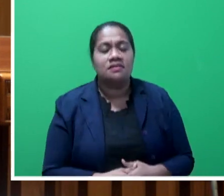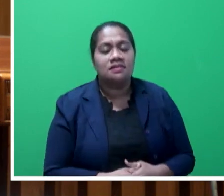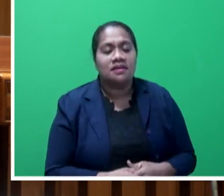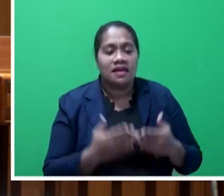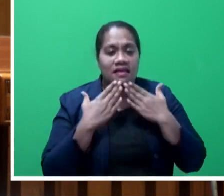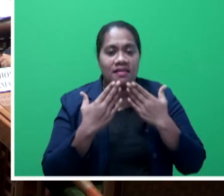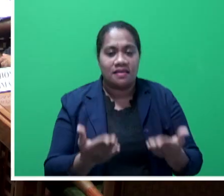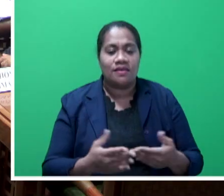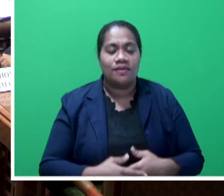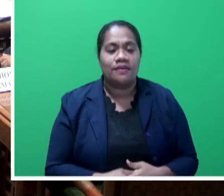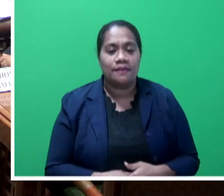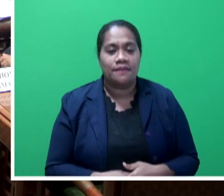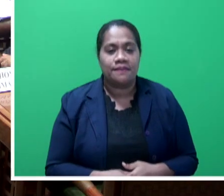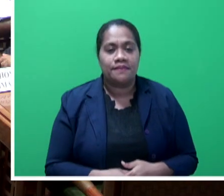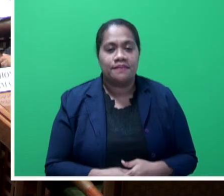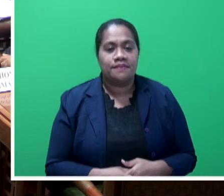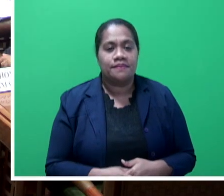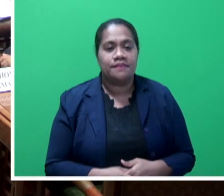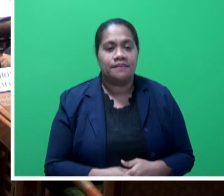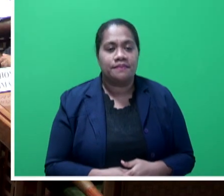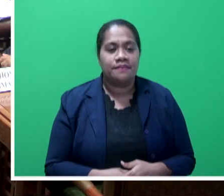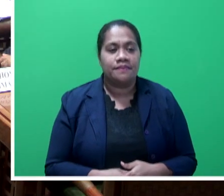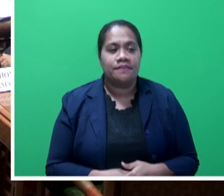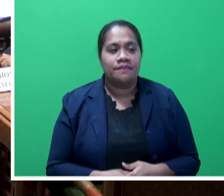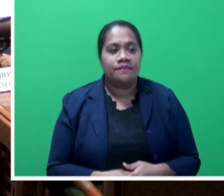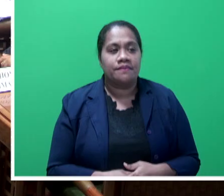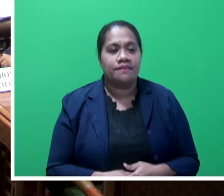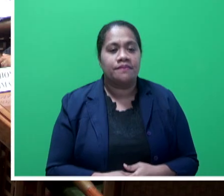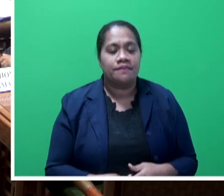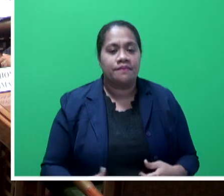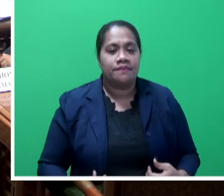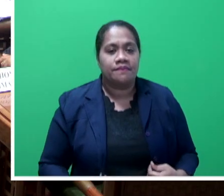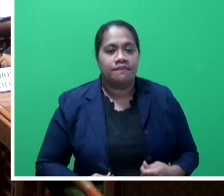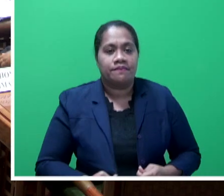I thank the Honourable Attorney General.